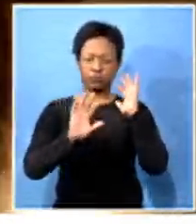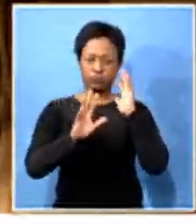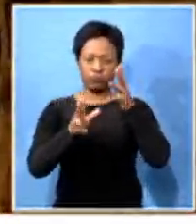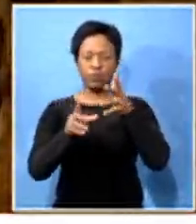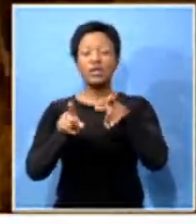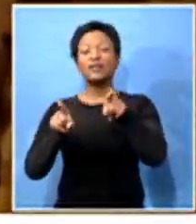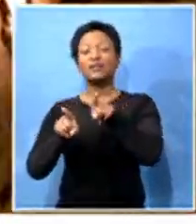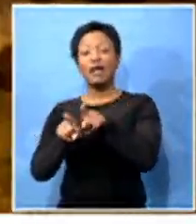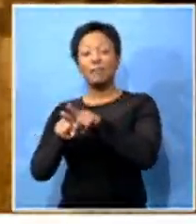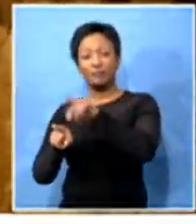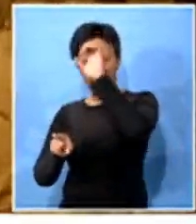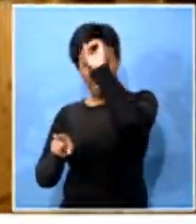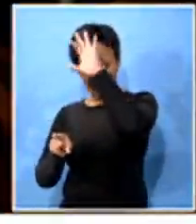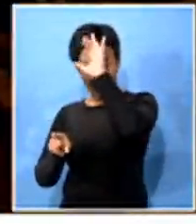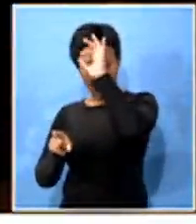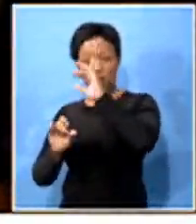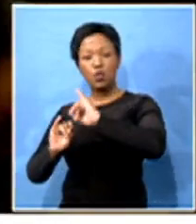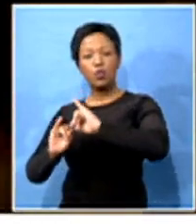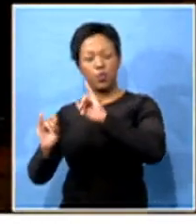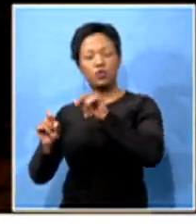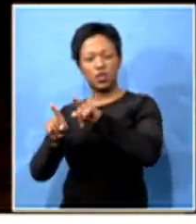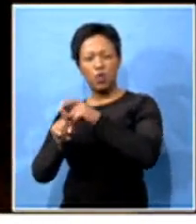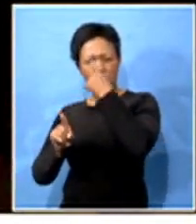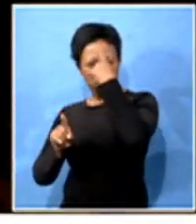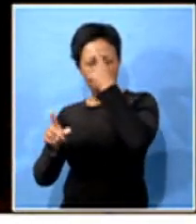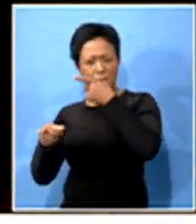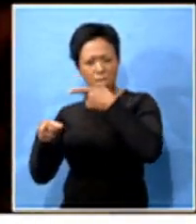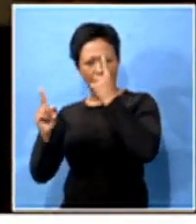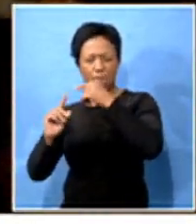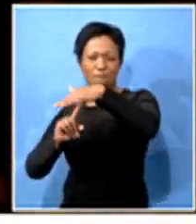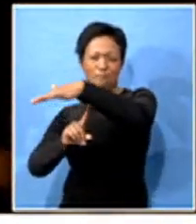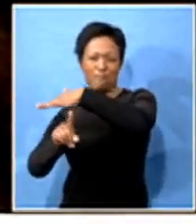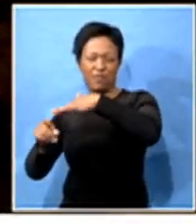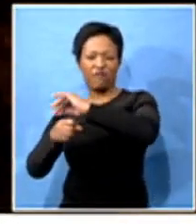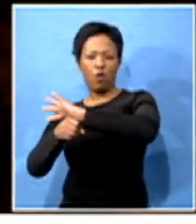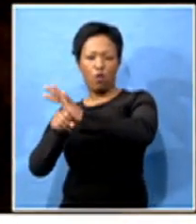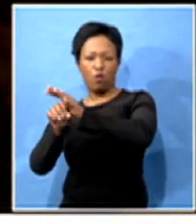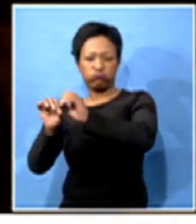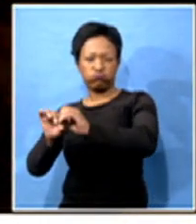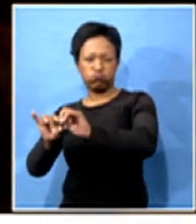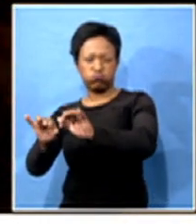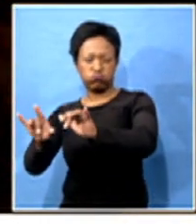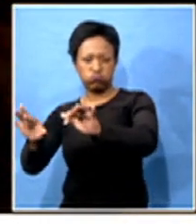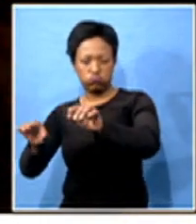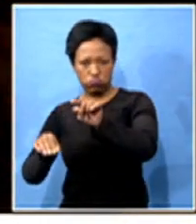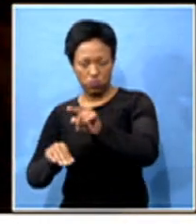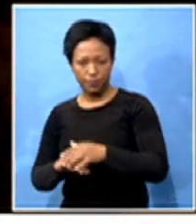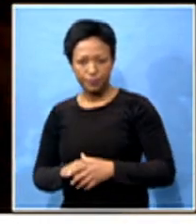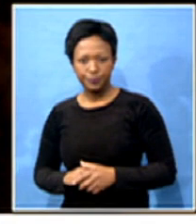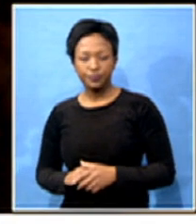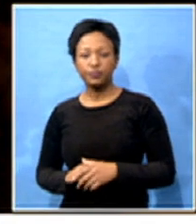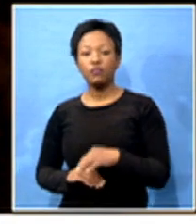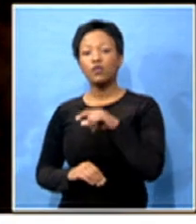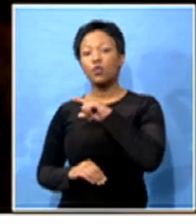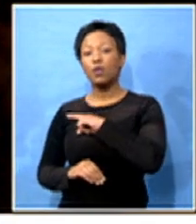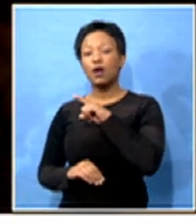different. Mining, we think, is one of the epicenters of a virus, and people are